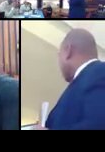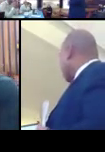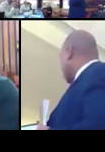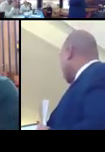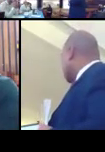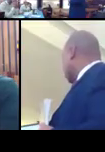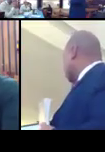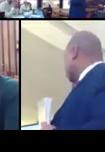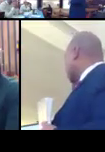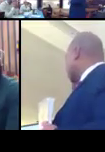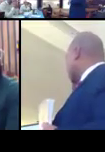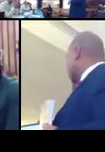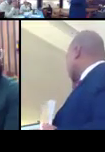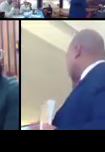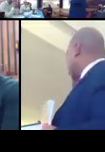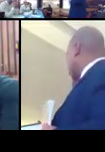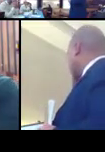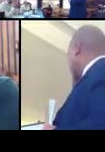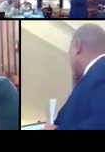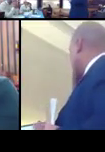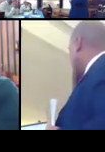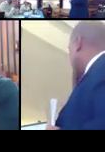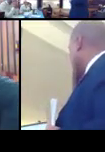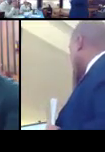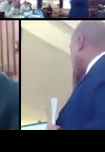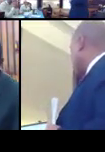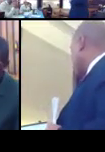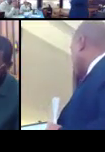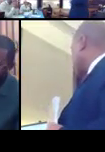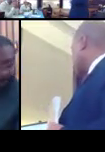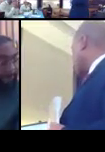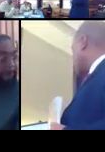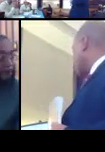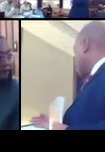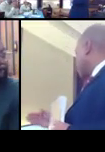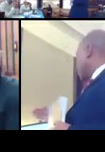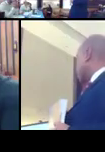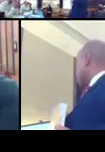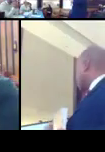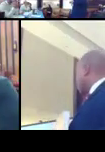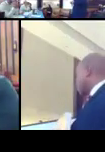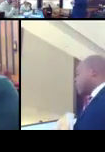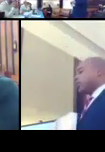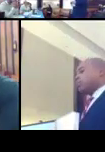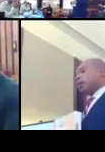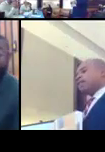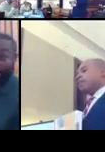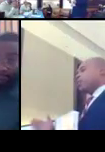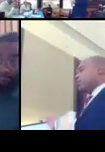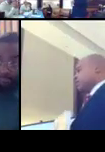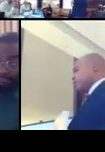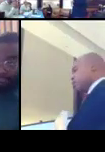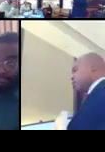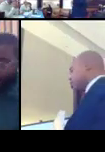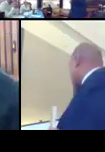And more with development scenarios in placemaking. So the big blue area on the right side, that looks at what would it cost to make